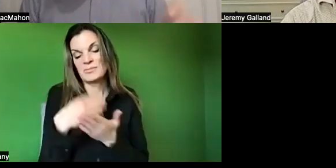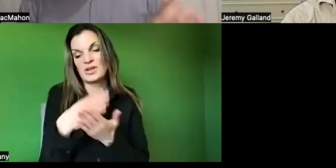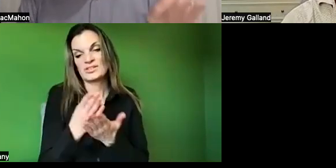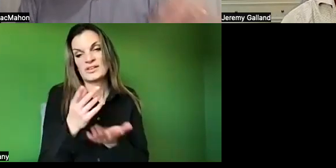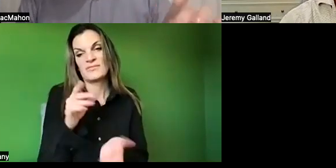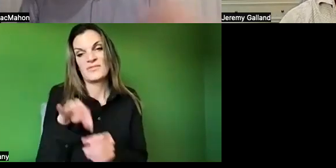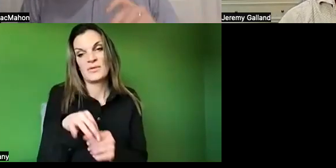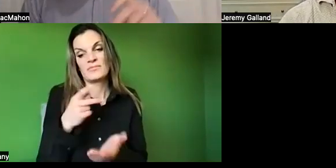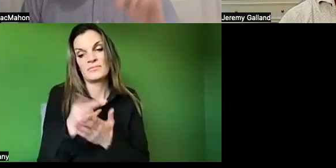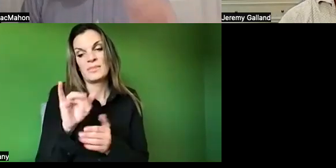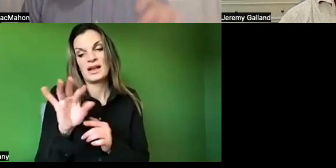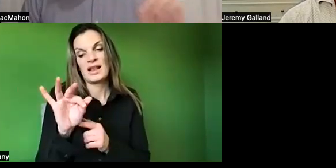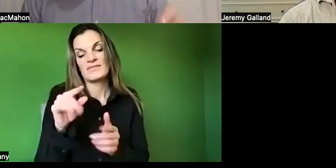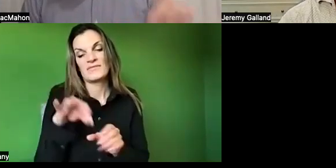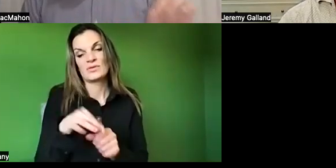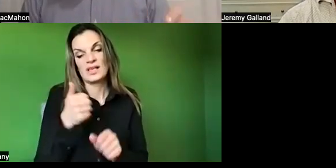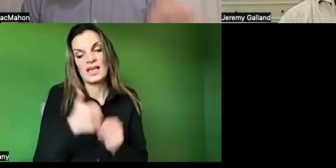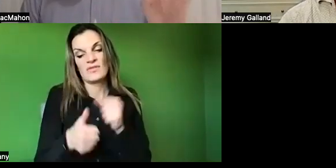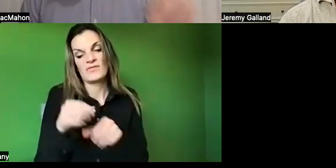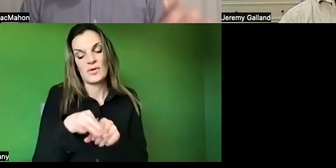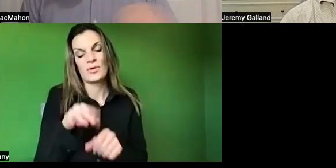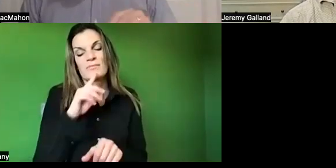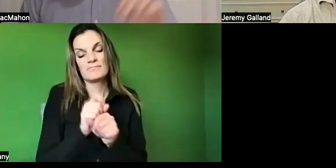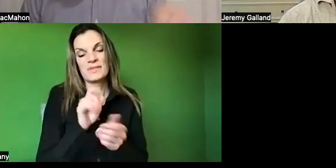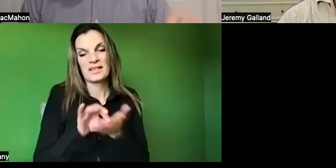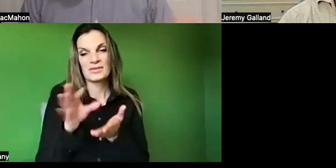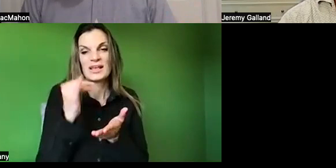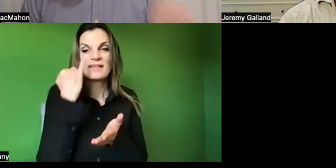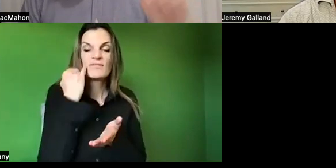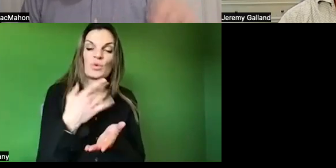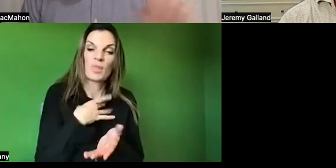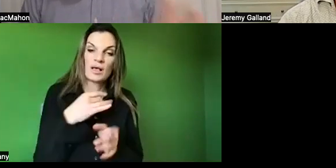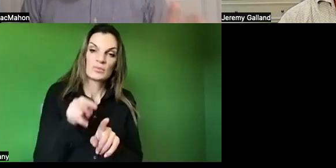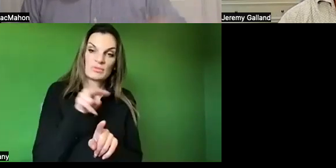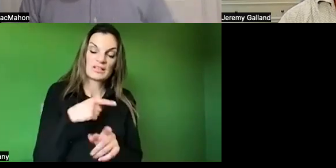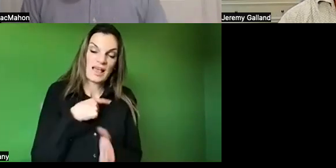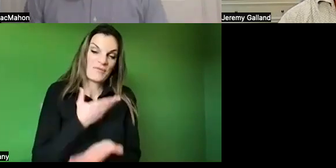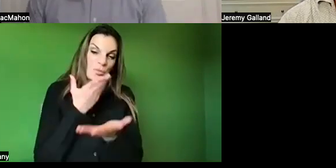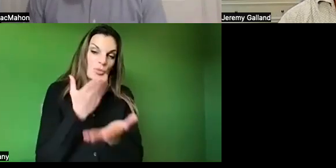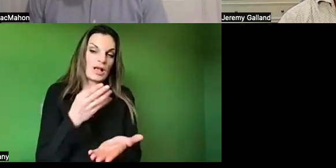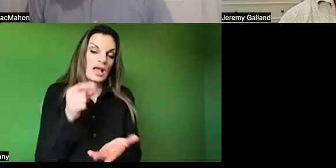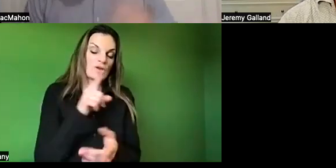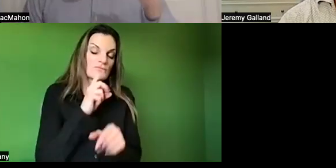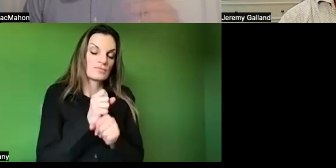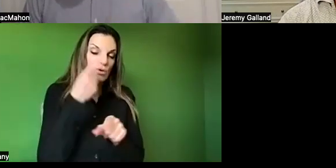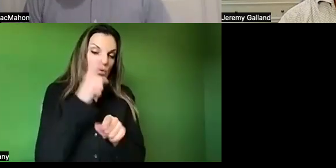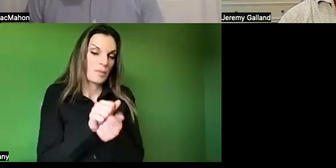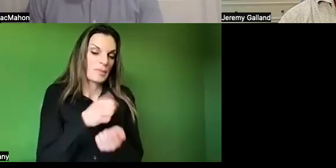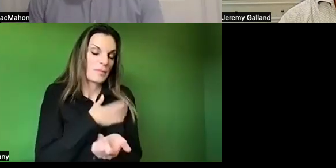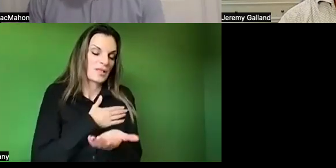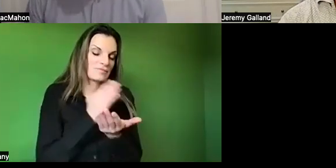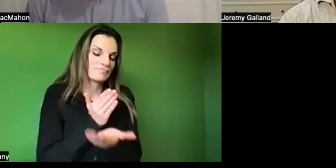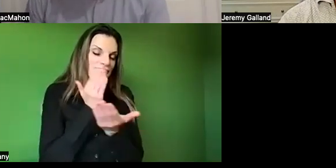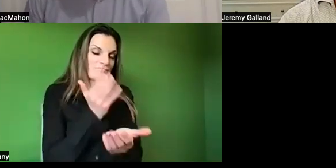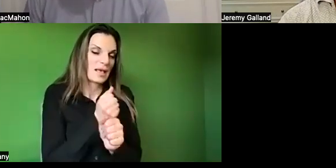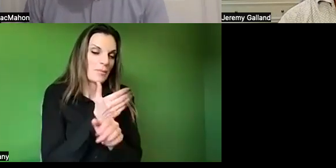just 19 votes. Every single vote counts, and if you like the perspective I bring and you're aligned with the way I think, then please make a